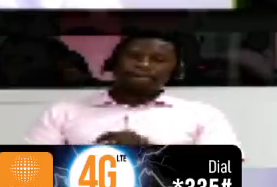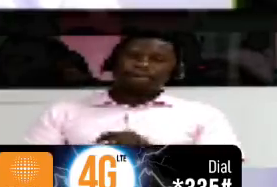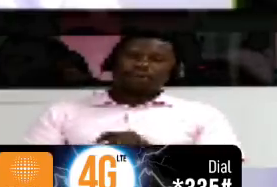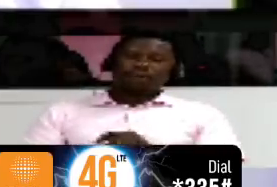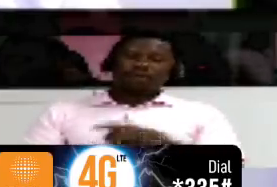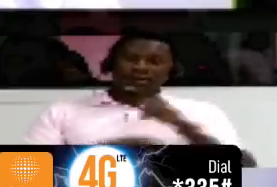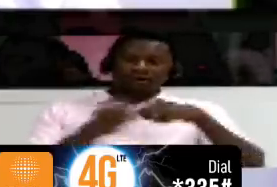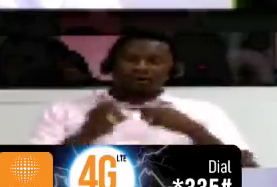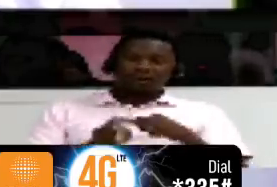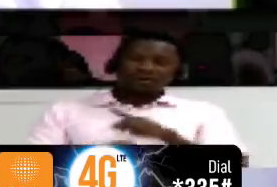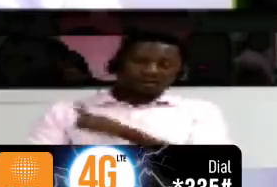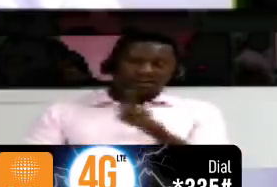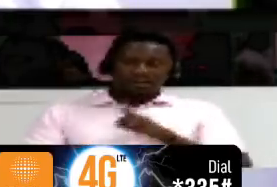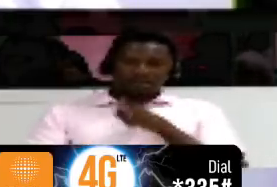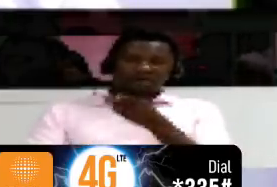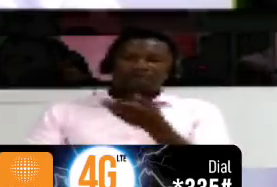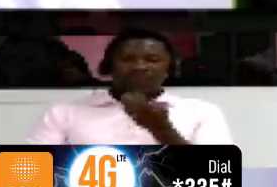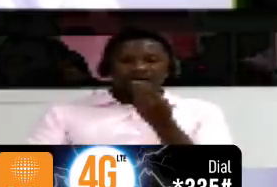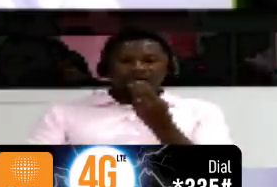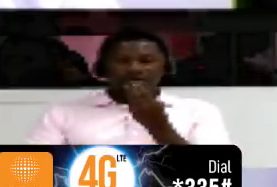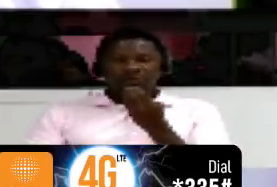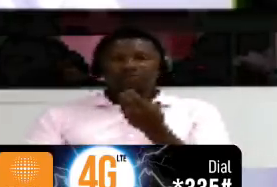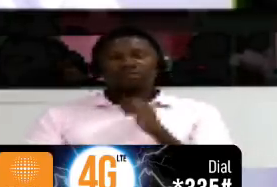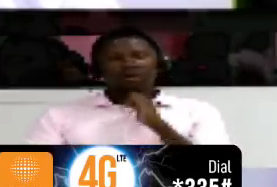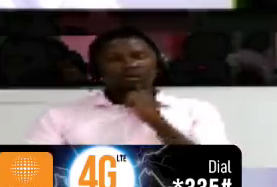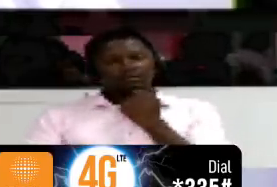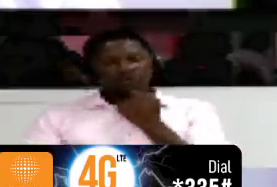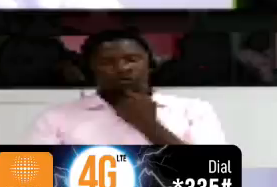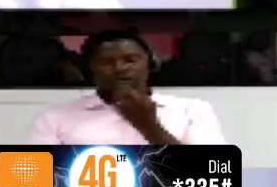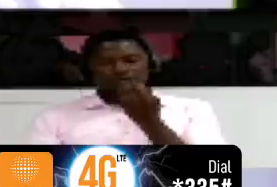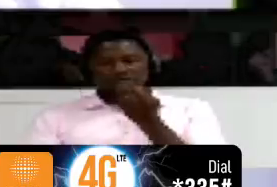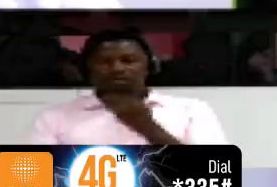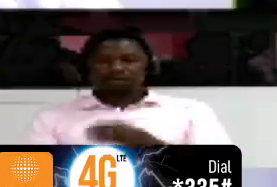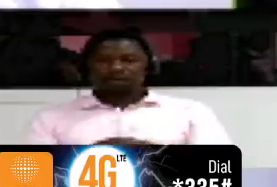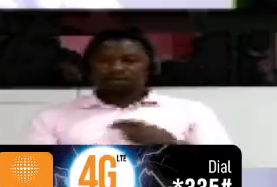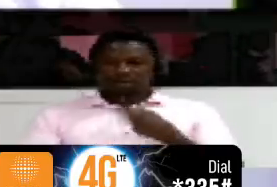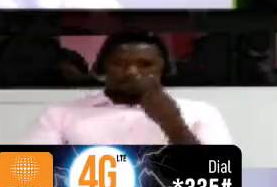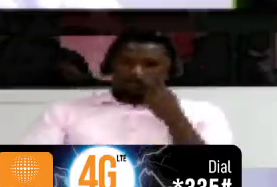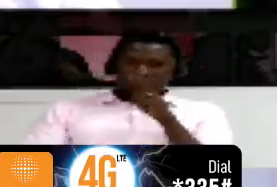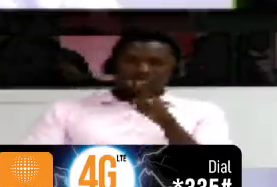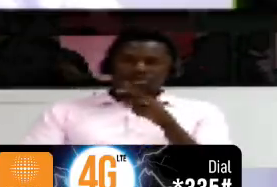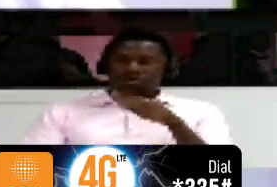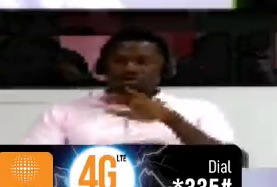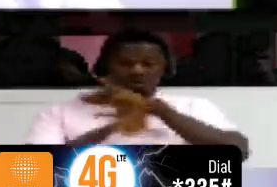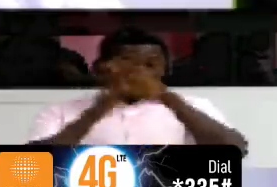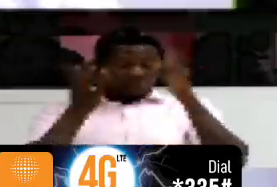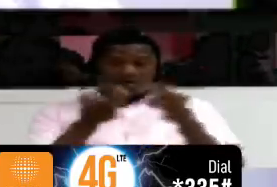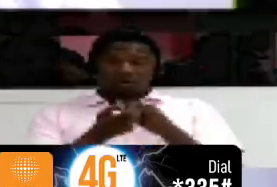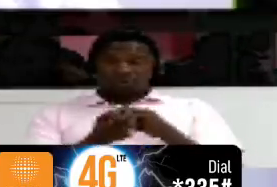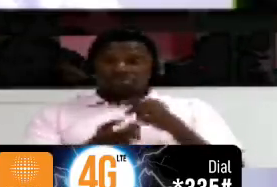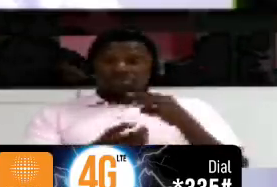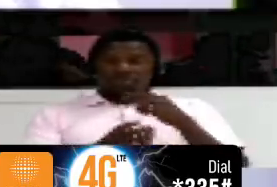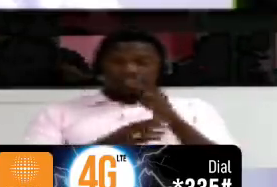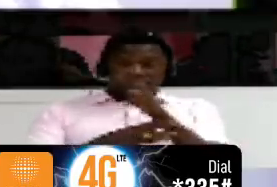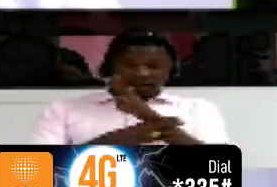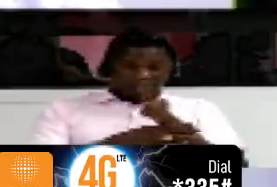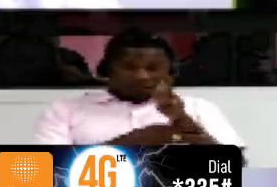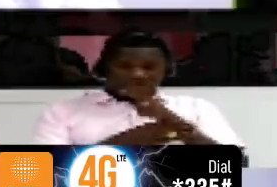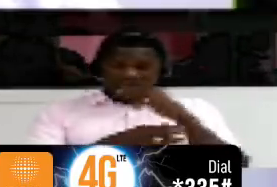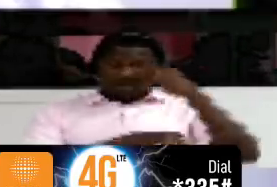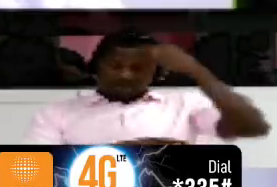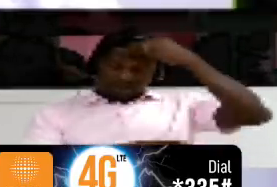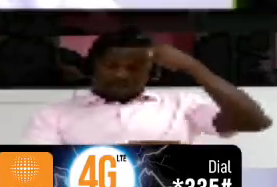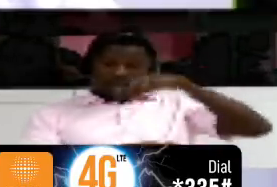they had lunch. After that, they had lunch. I saw almost all the security heads at the